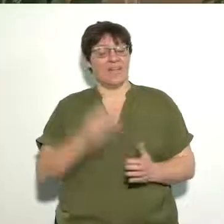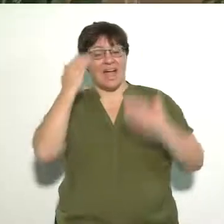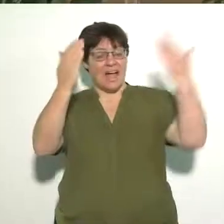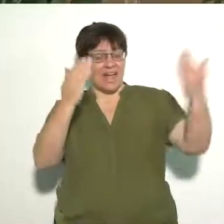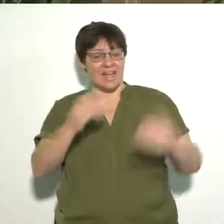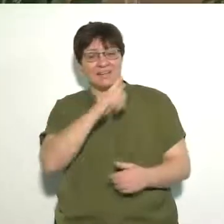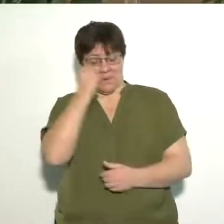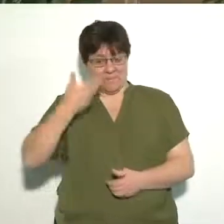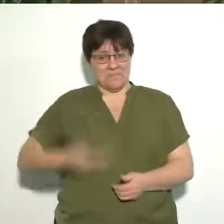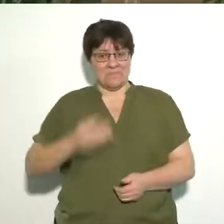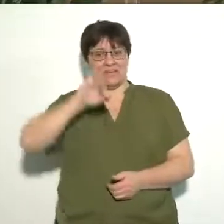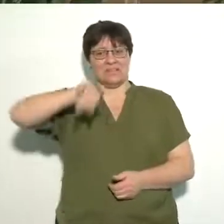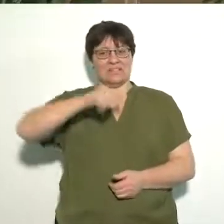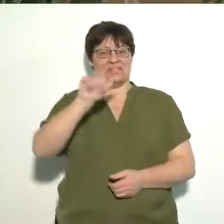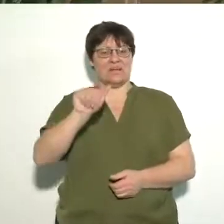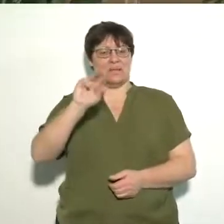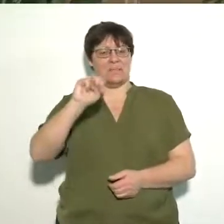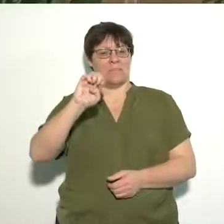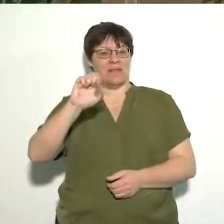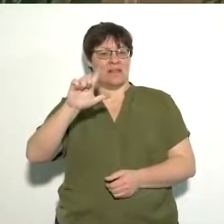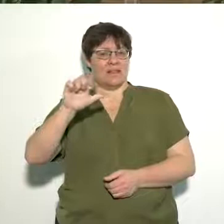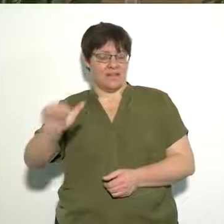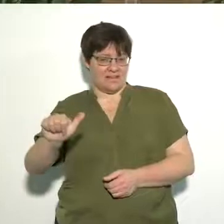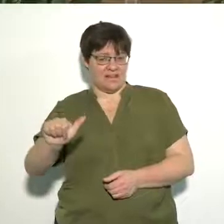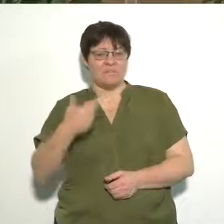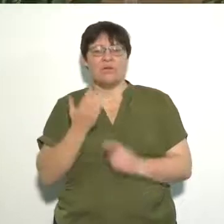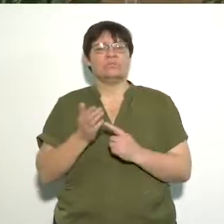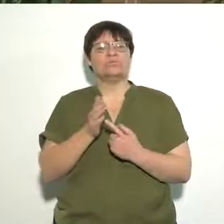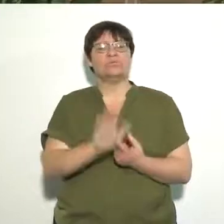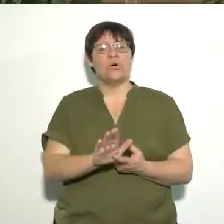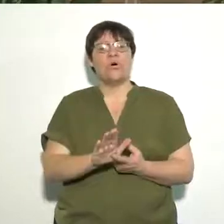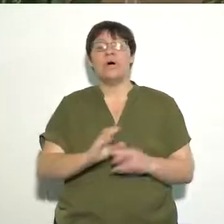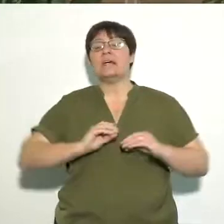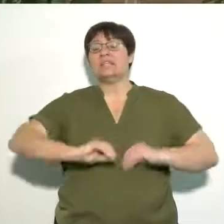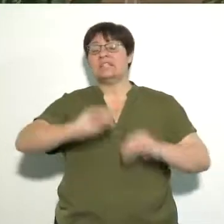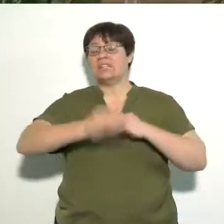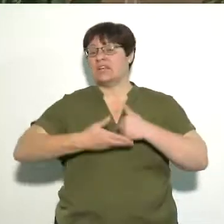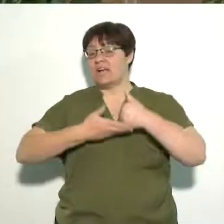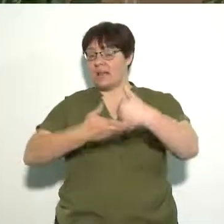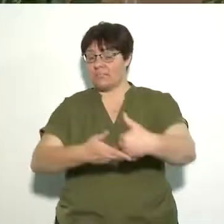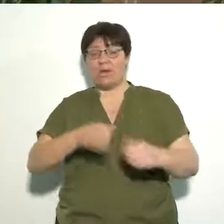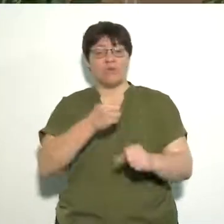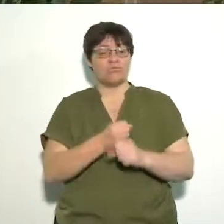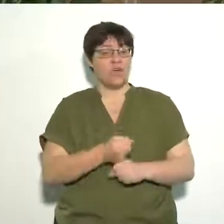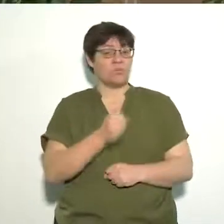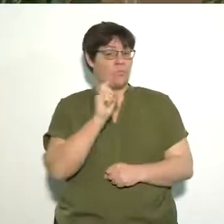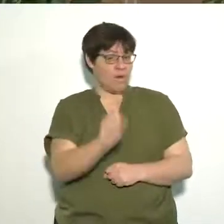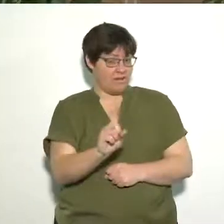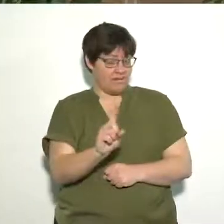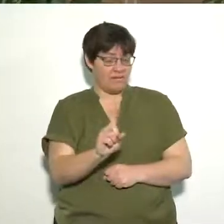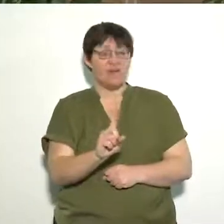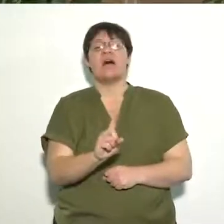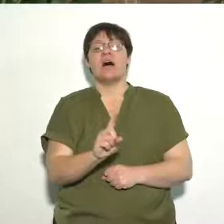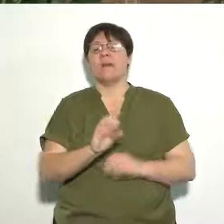Hi, I'm Jamela Kosa, and today I'll be showing you how to make a teaching aid for a grade 1 maths lesson